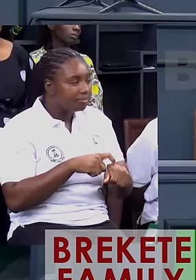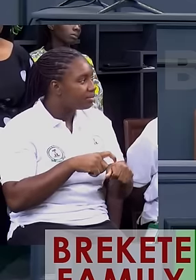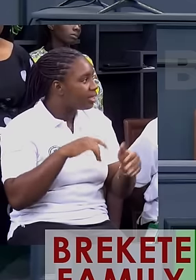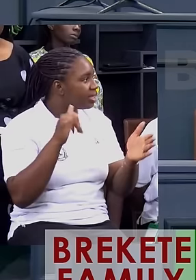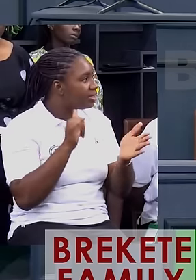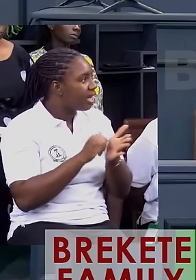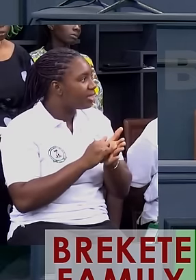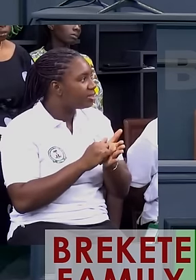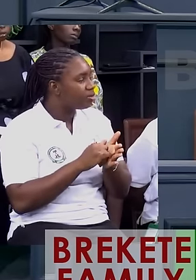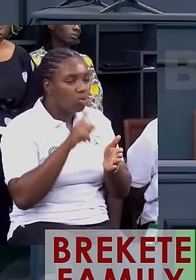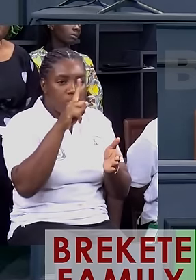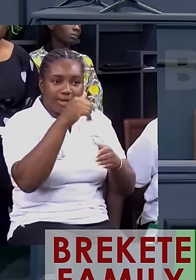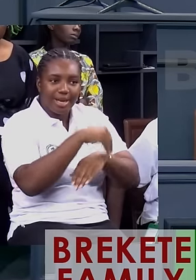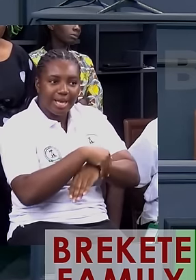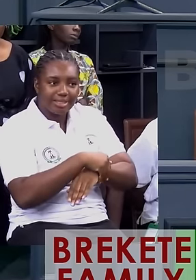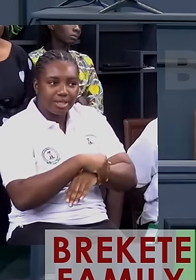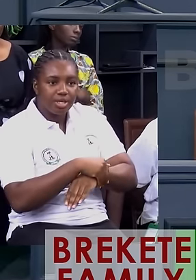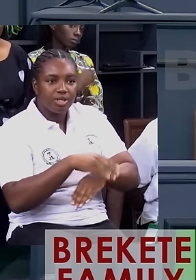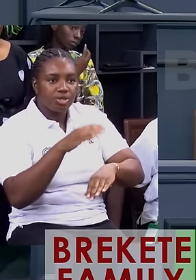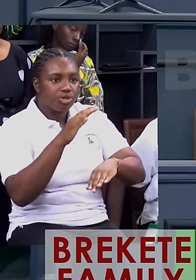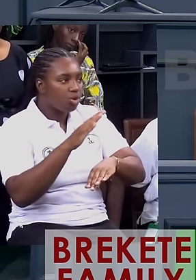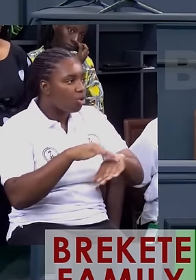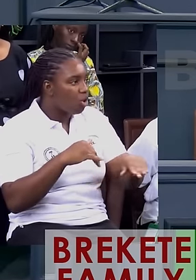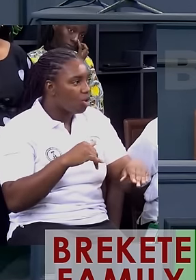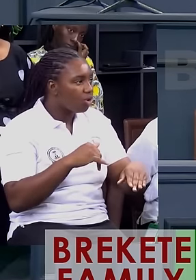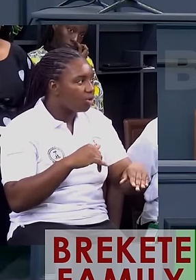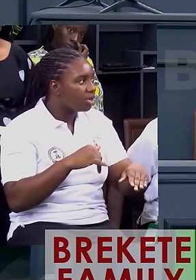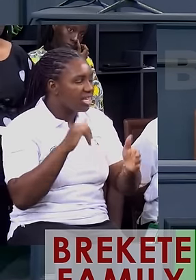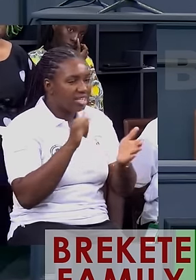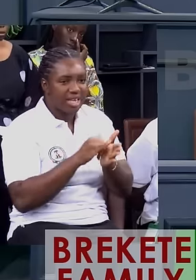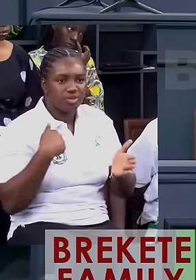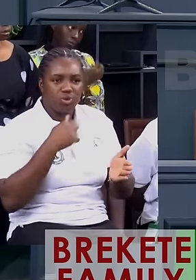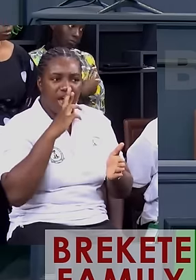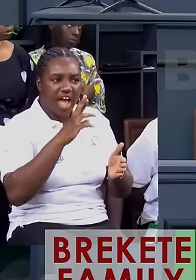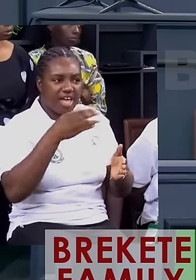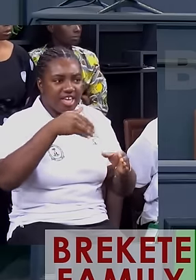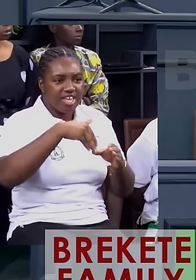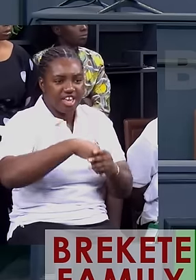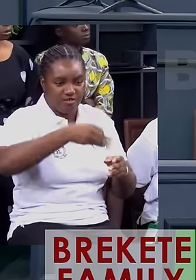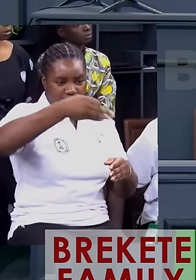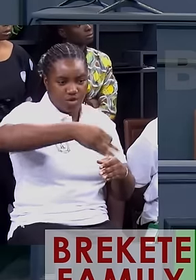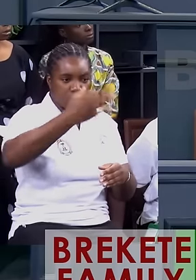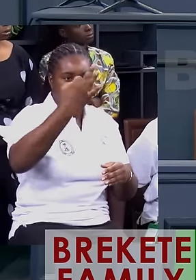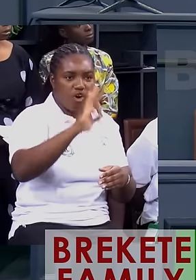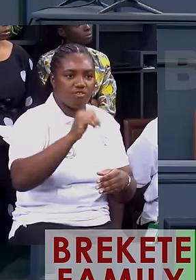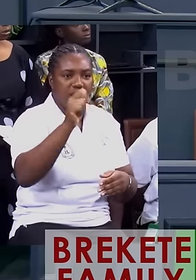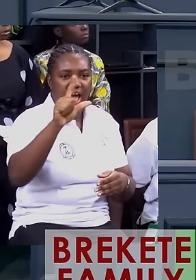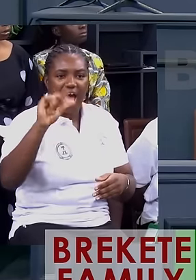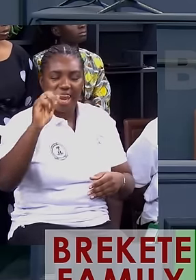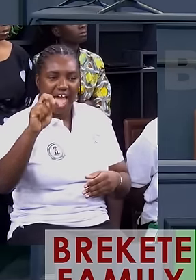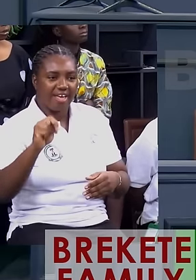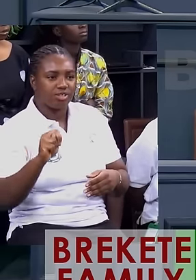they just call one night, call you back. We are in front of Alliance Hospital. We elder brother that want said to